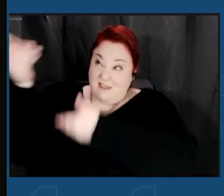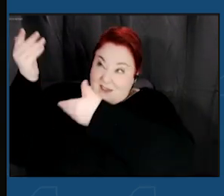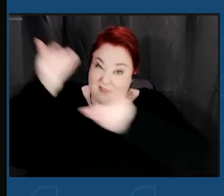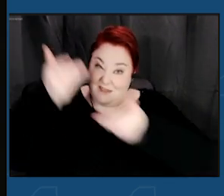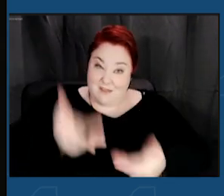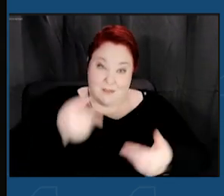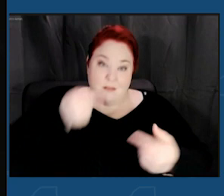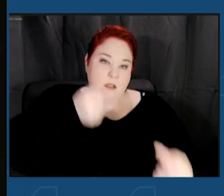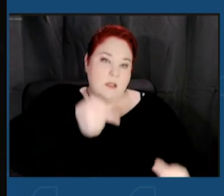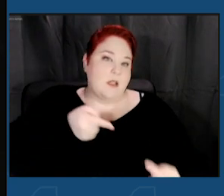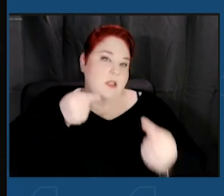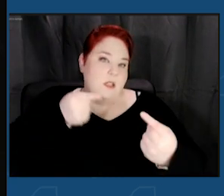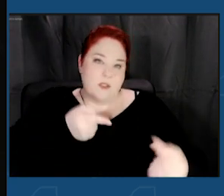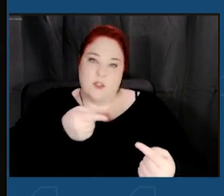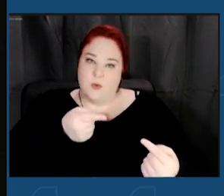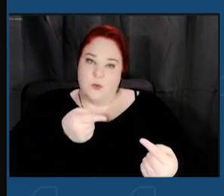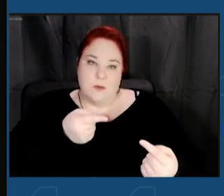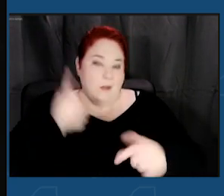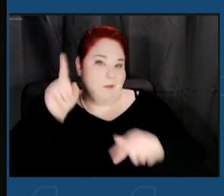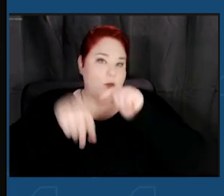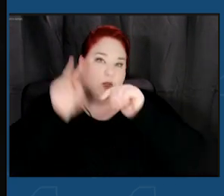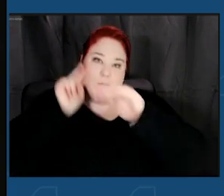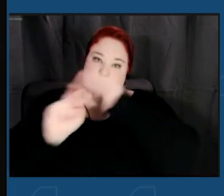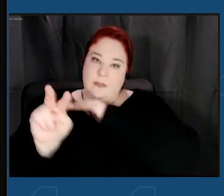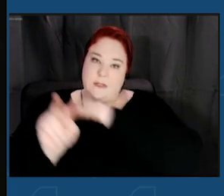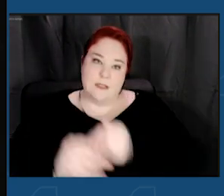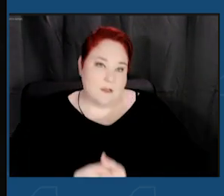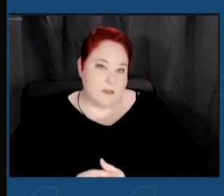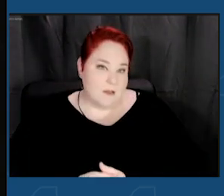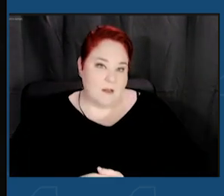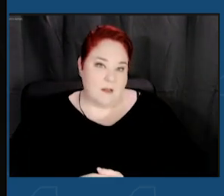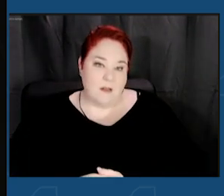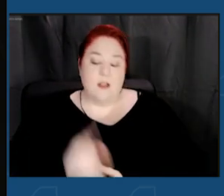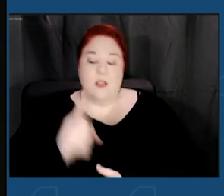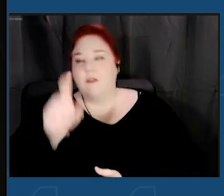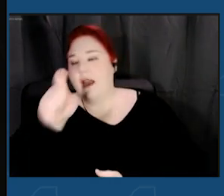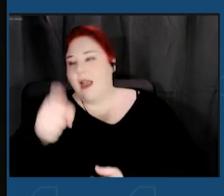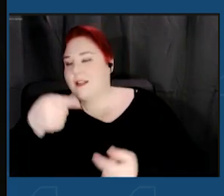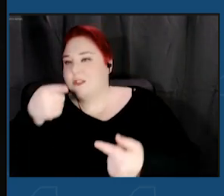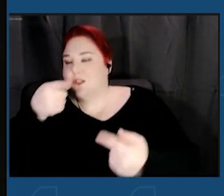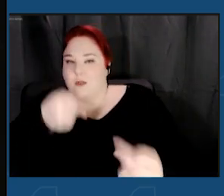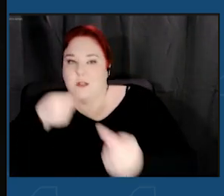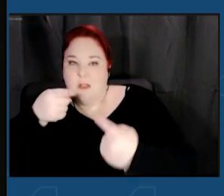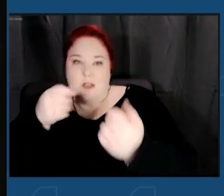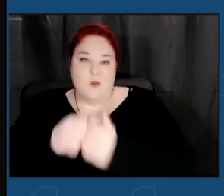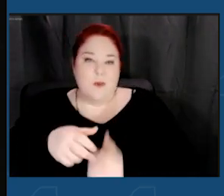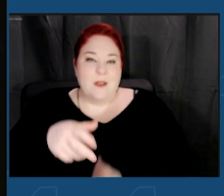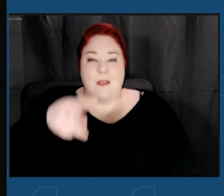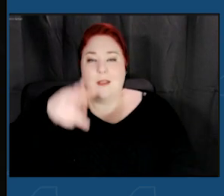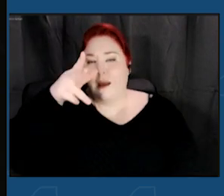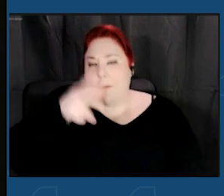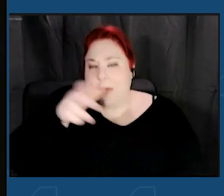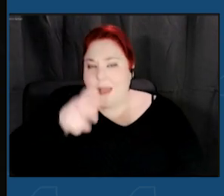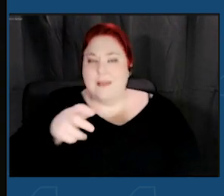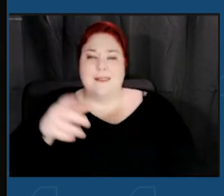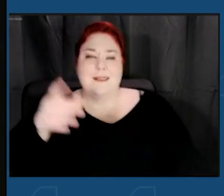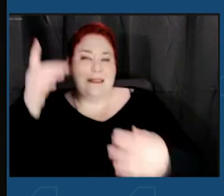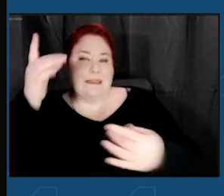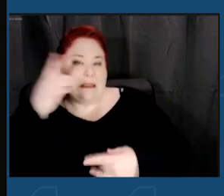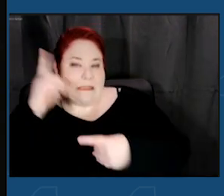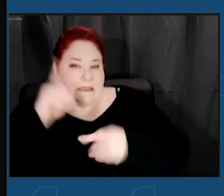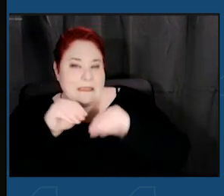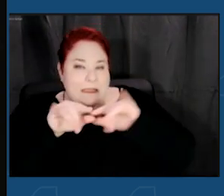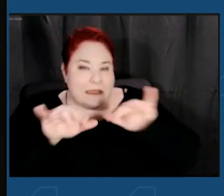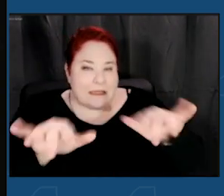You've had to deal with more weeds and pests and diseases than ever before. The effect